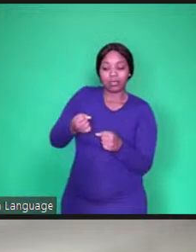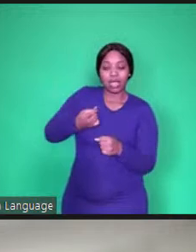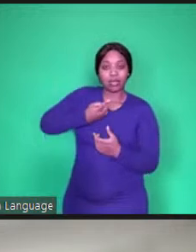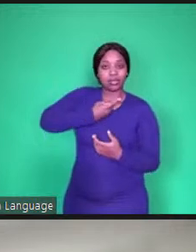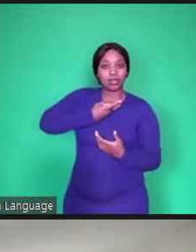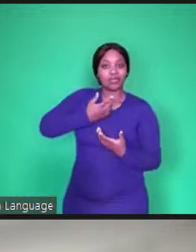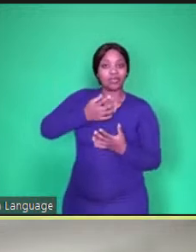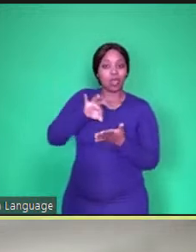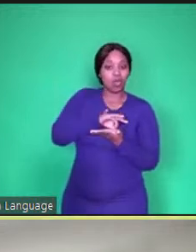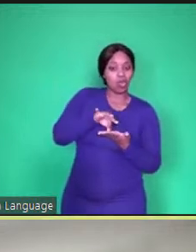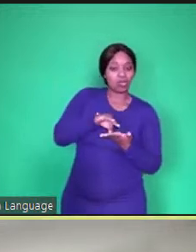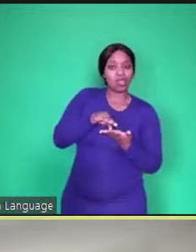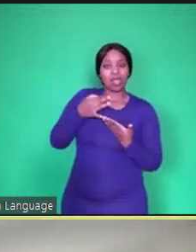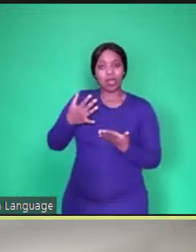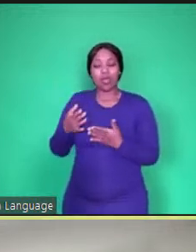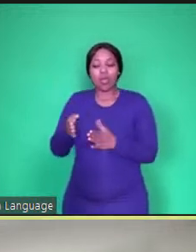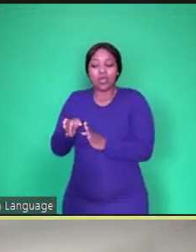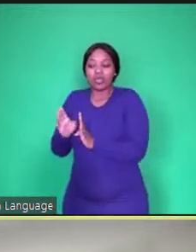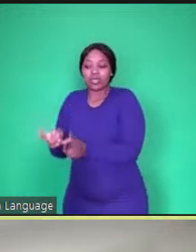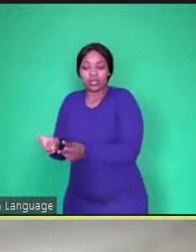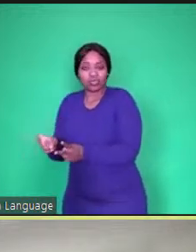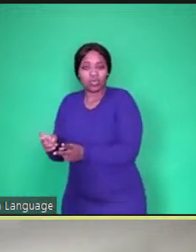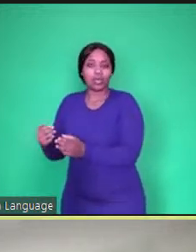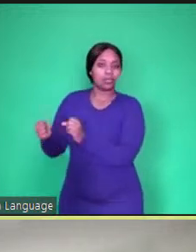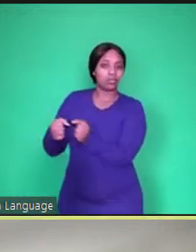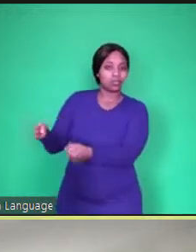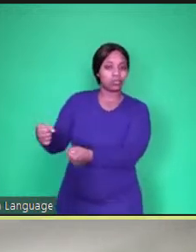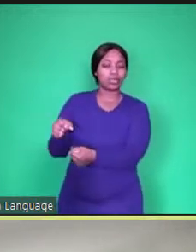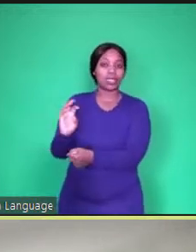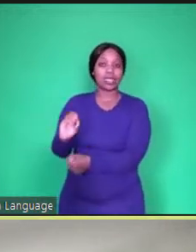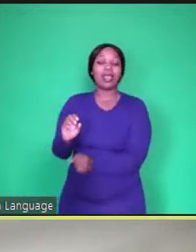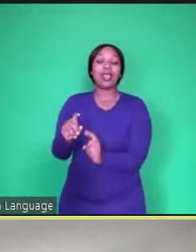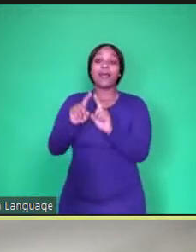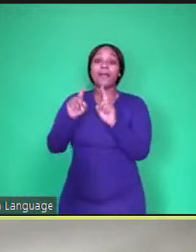But importantly, what you can see is that for